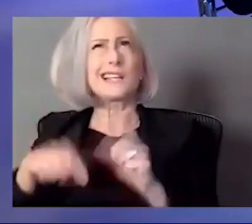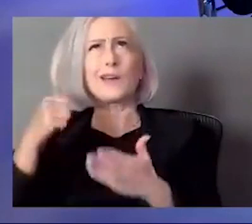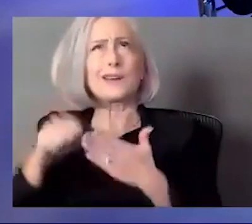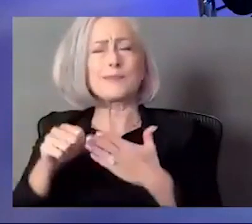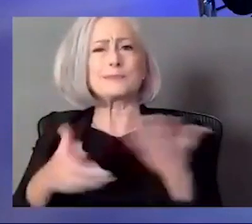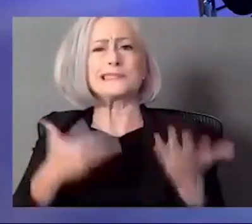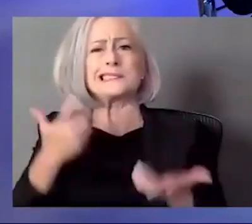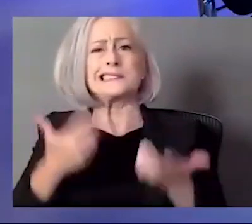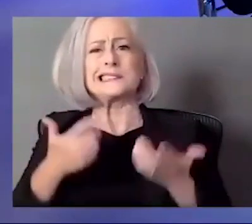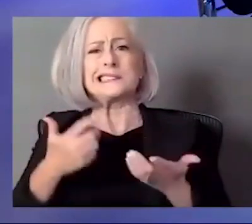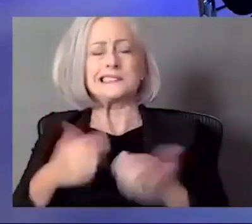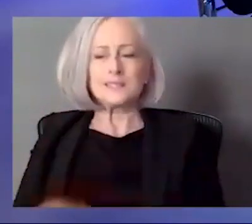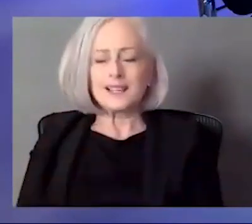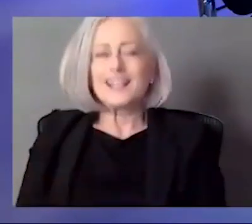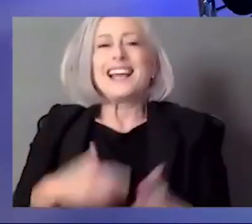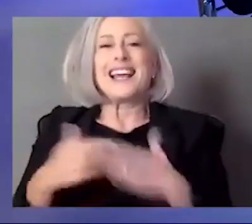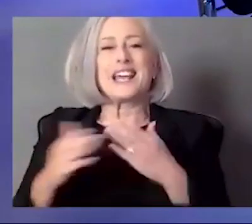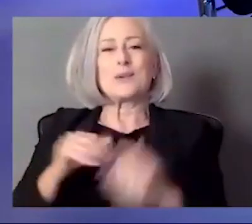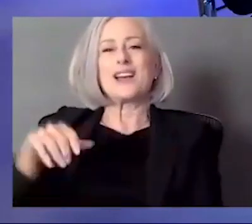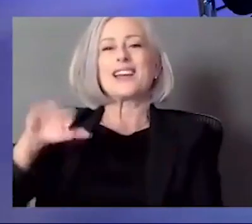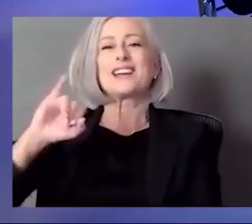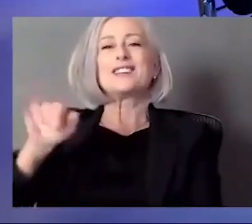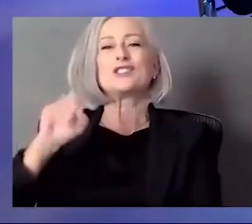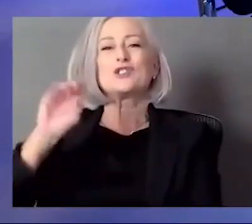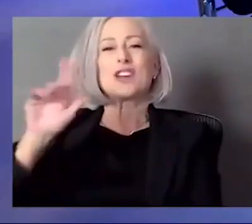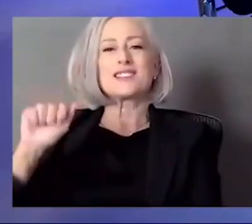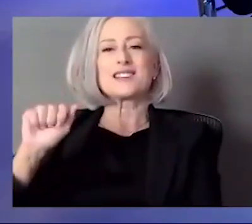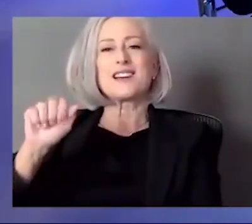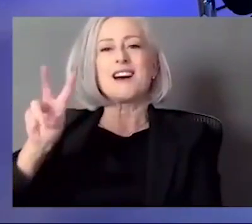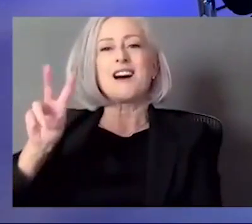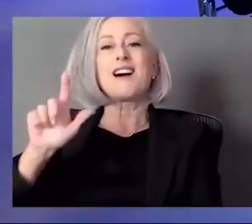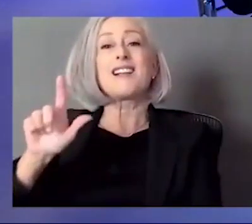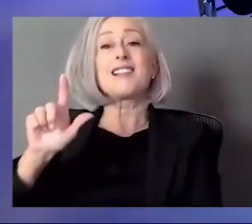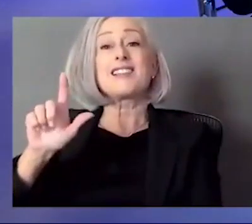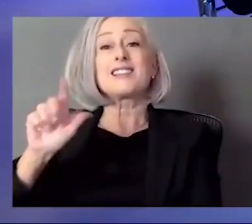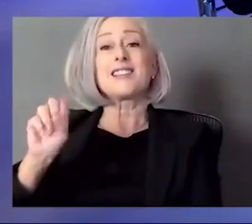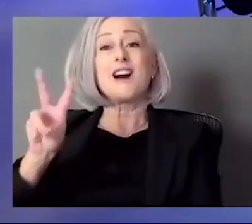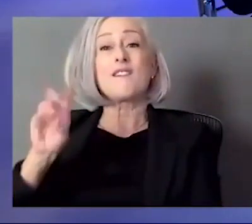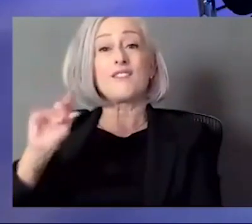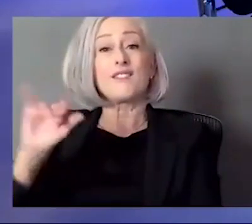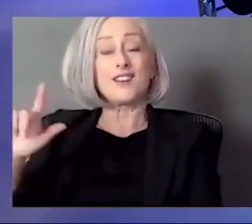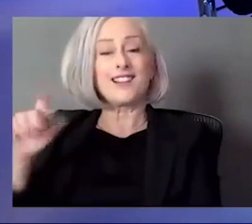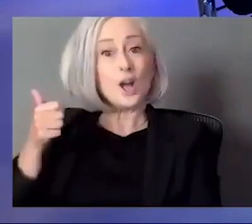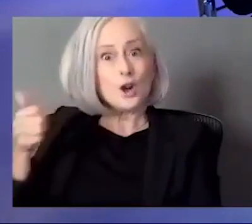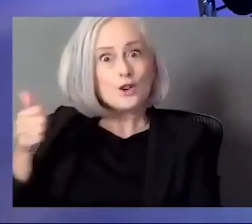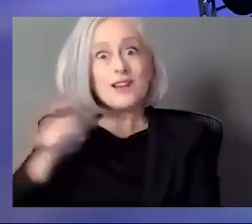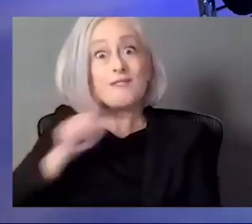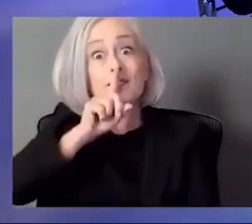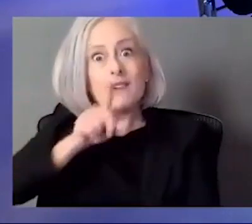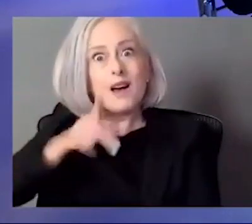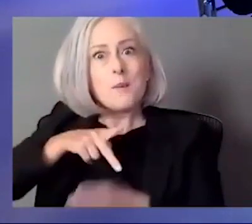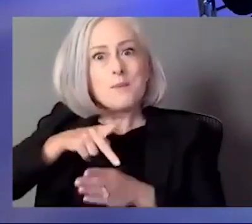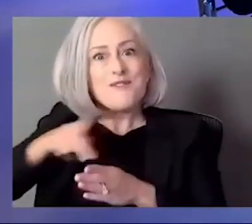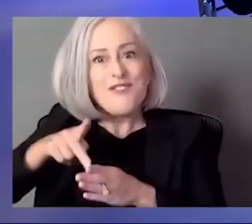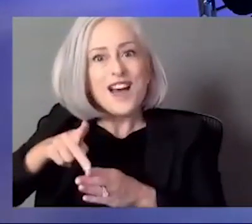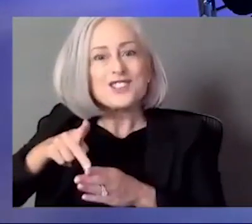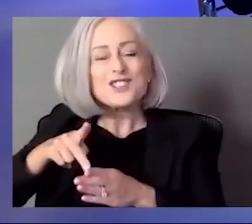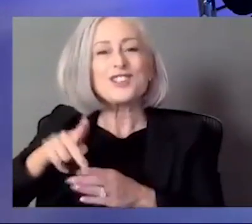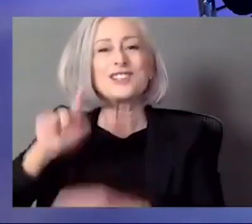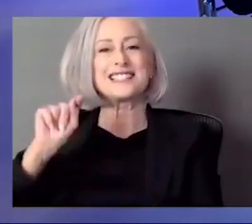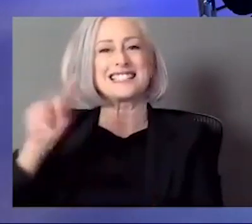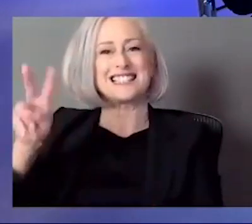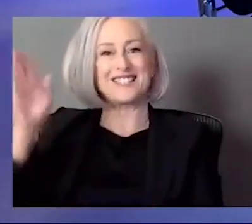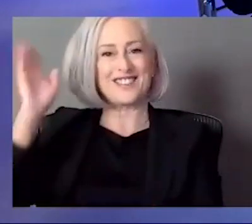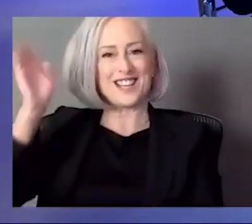Lovell, unlike me, which is fortunate, she is an actual professional television host. She's going to take on the heavy lifting